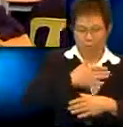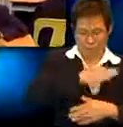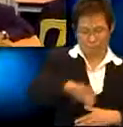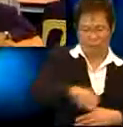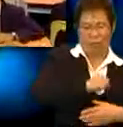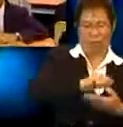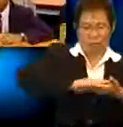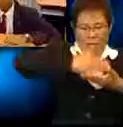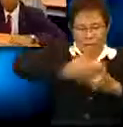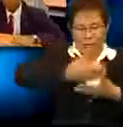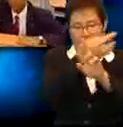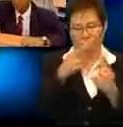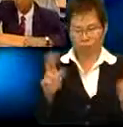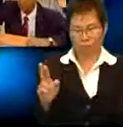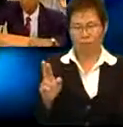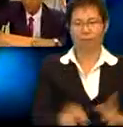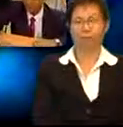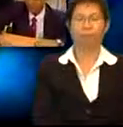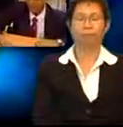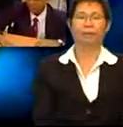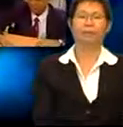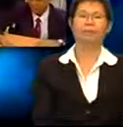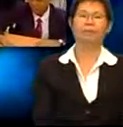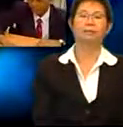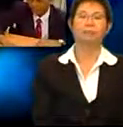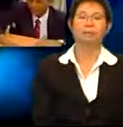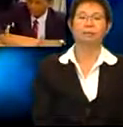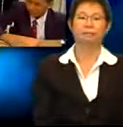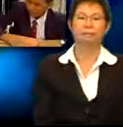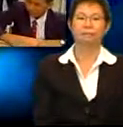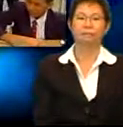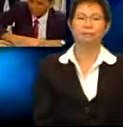please take out your laptop and get ready.